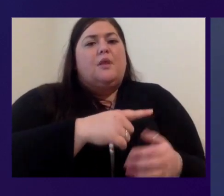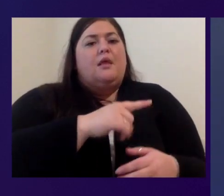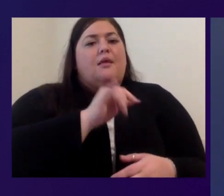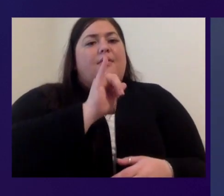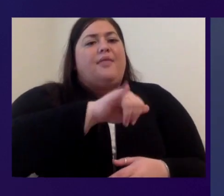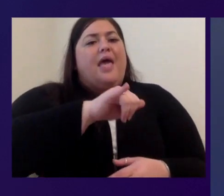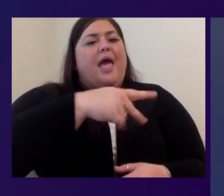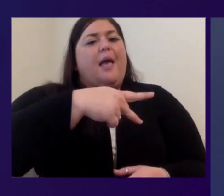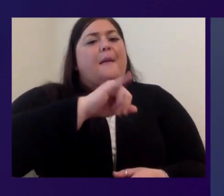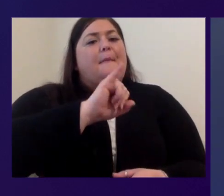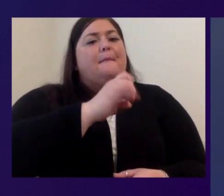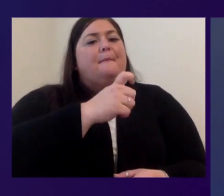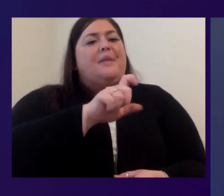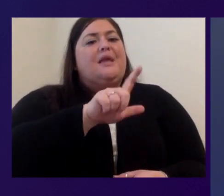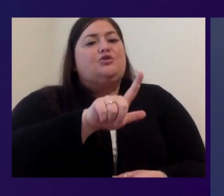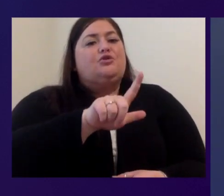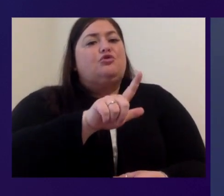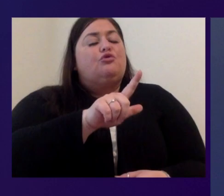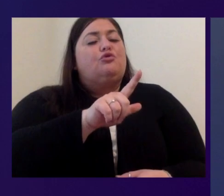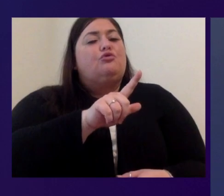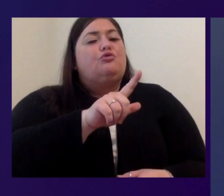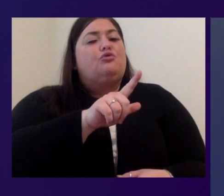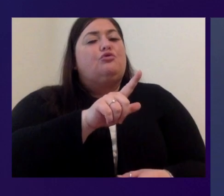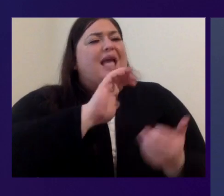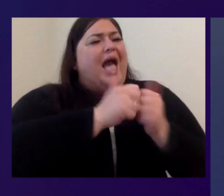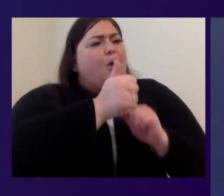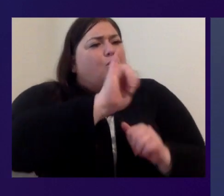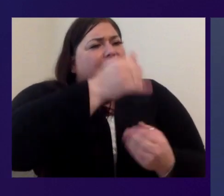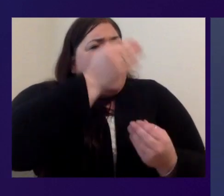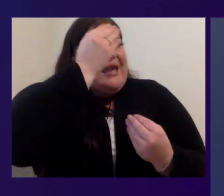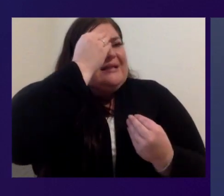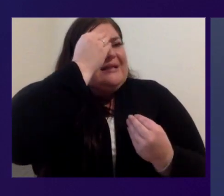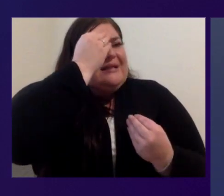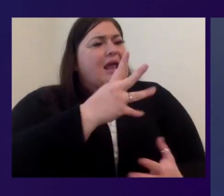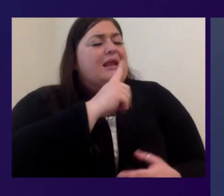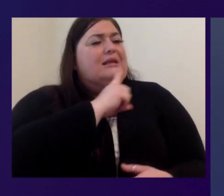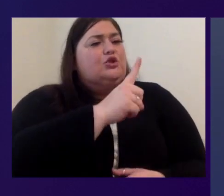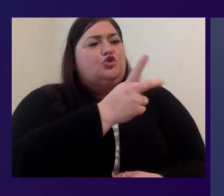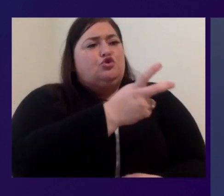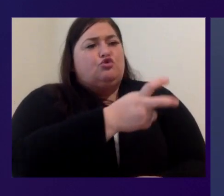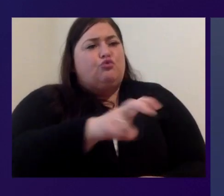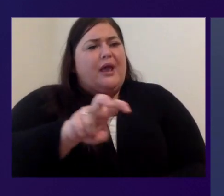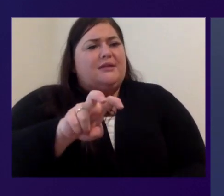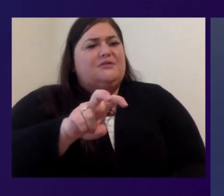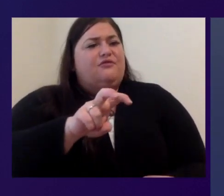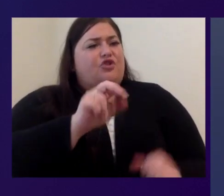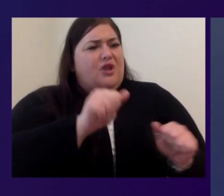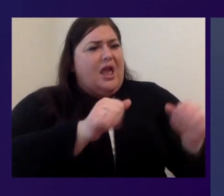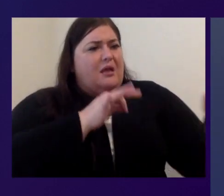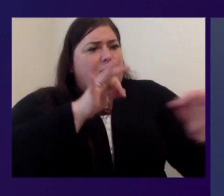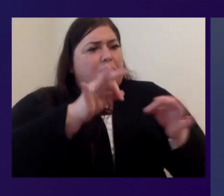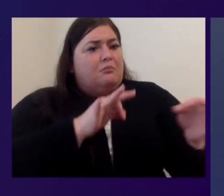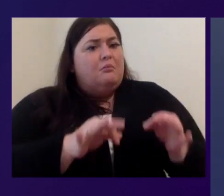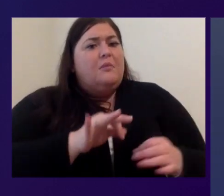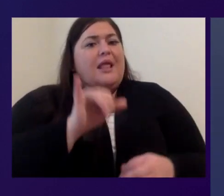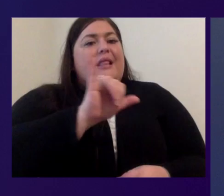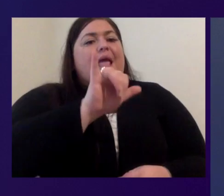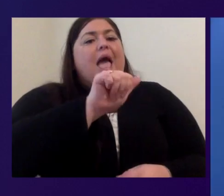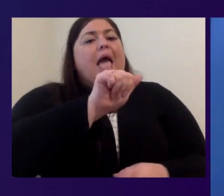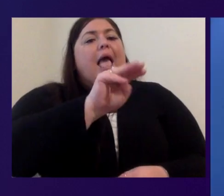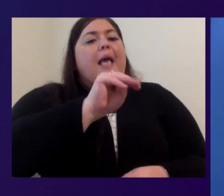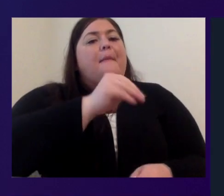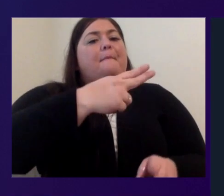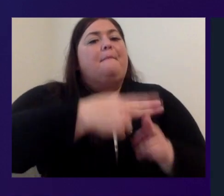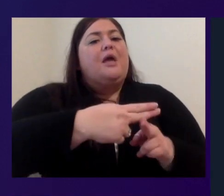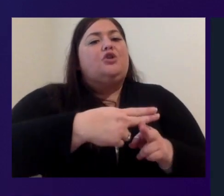pixels. Yeah. Can you talk about how this data is being transferred? So we see, Absolutely. just like AM mentioned, there's like the nested browser.